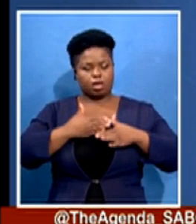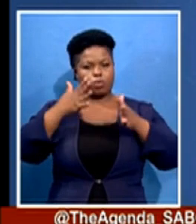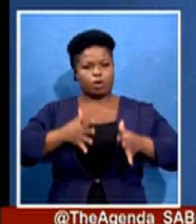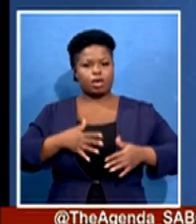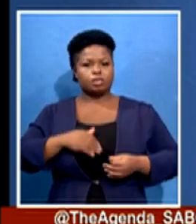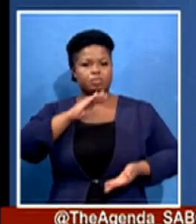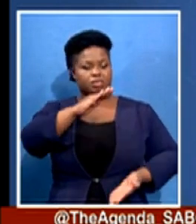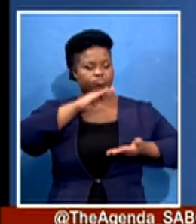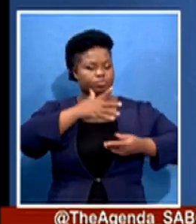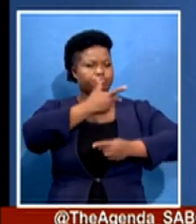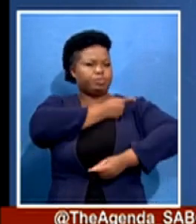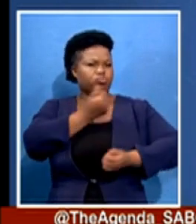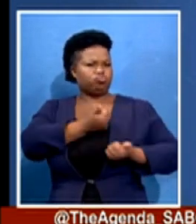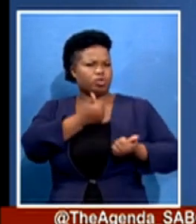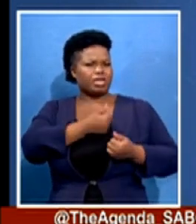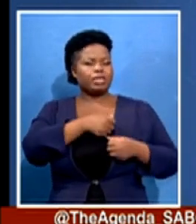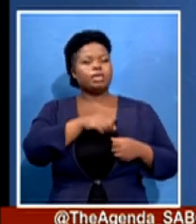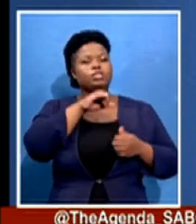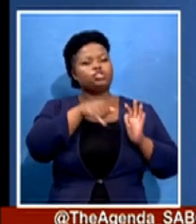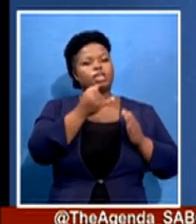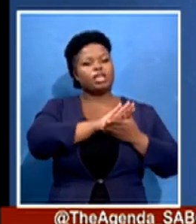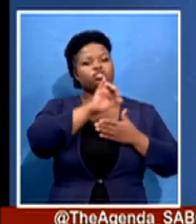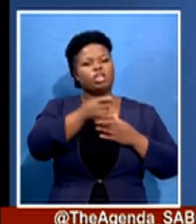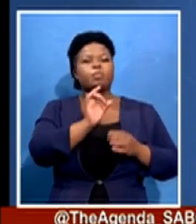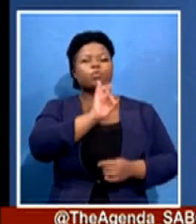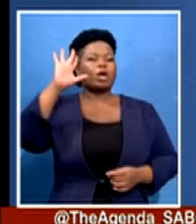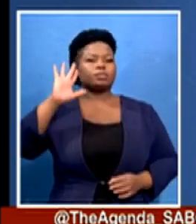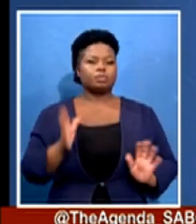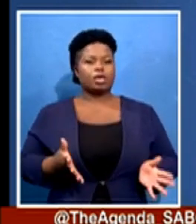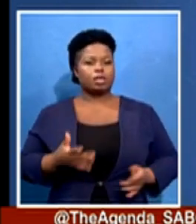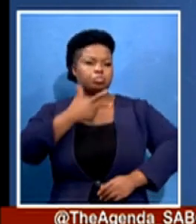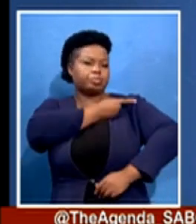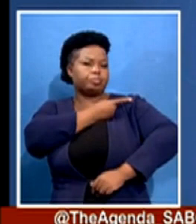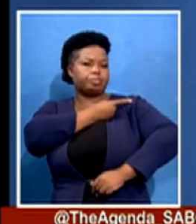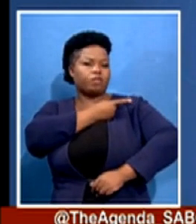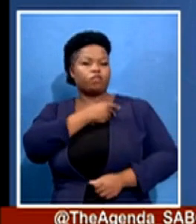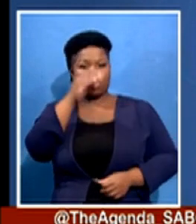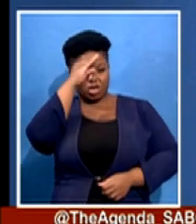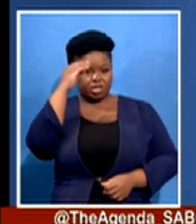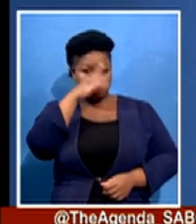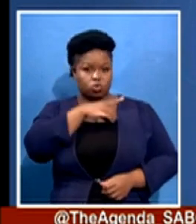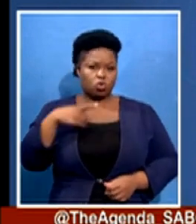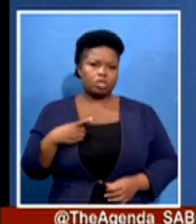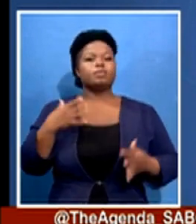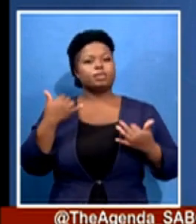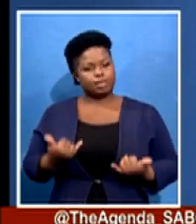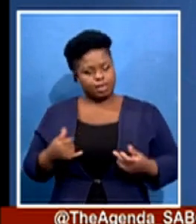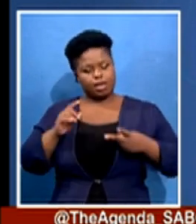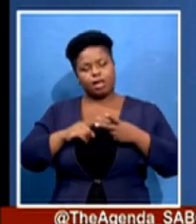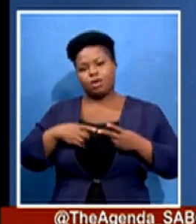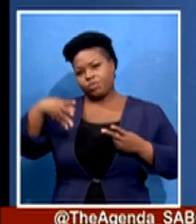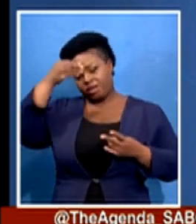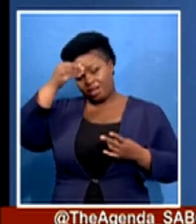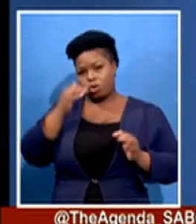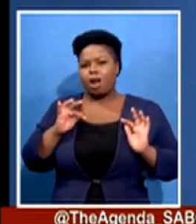dose. But we're learning also about how to roll out vaccines, which is going. These are going to be very important lessons when we really start